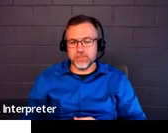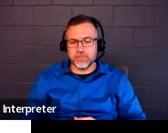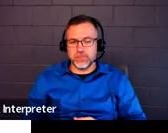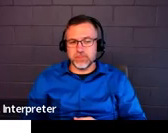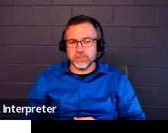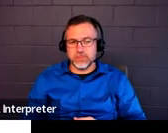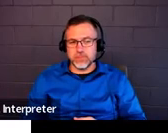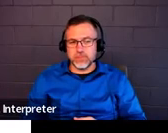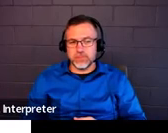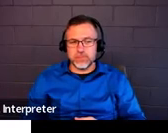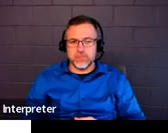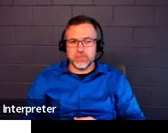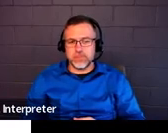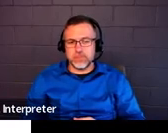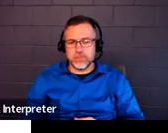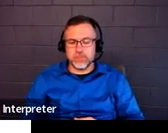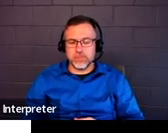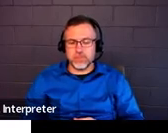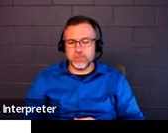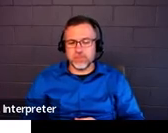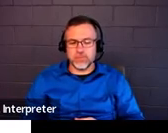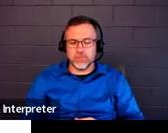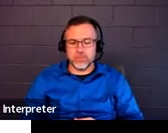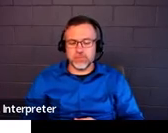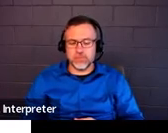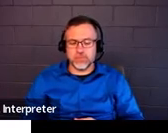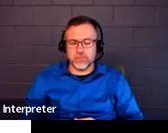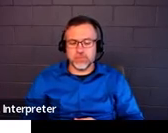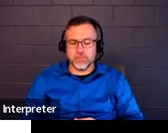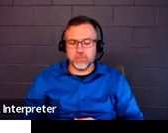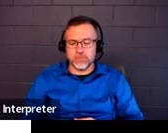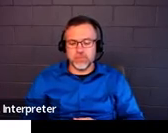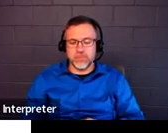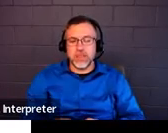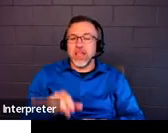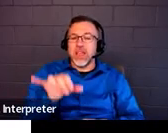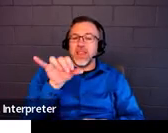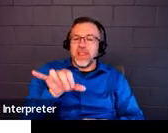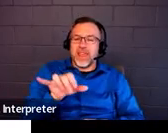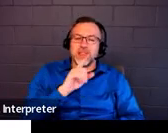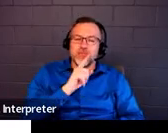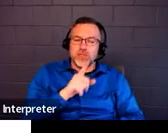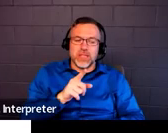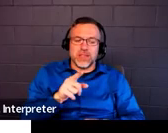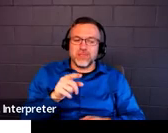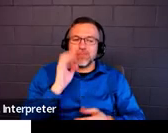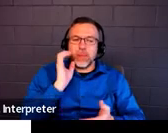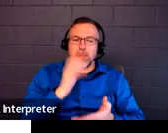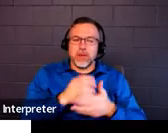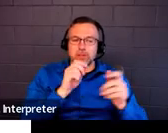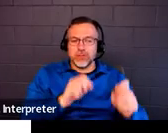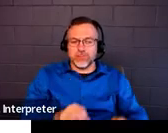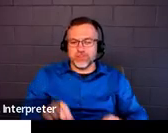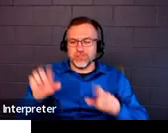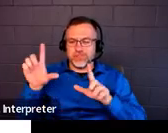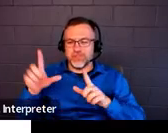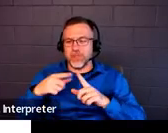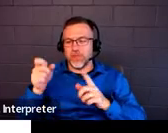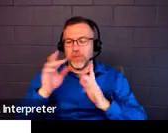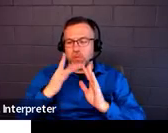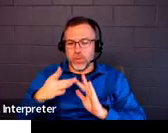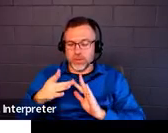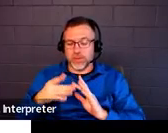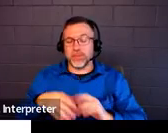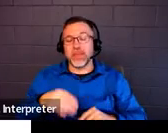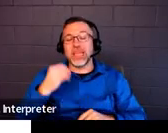So this is just a snippet from the website for assessments. And you can see that if you go to the